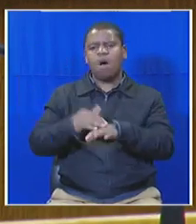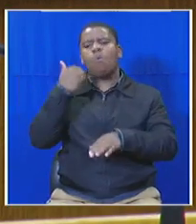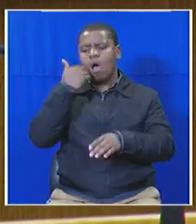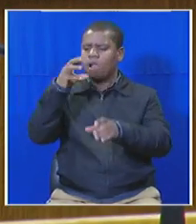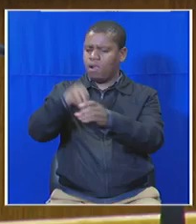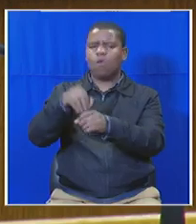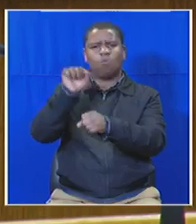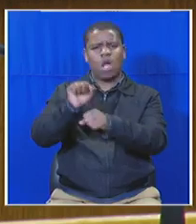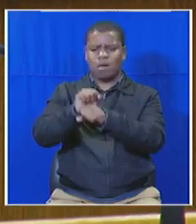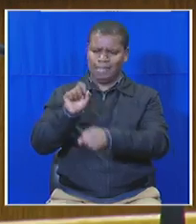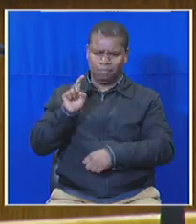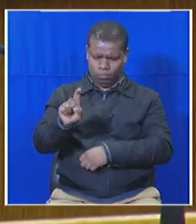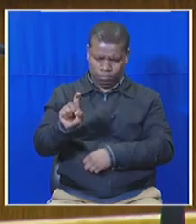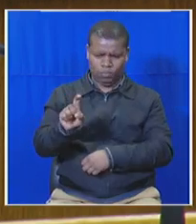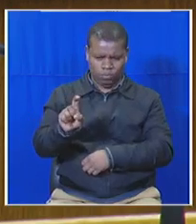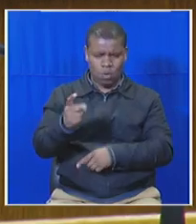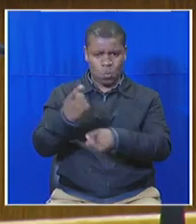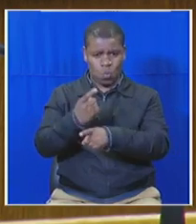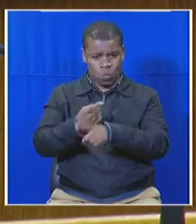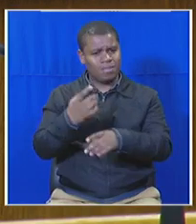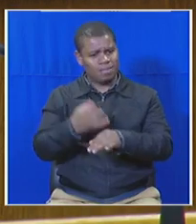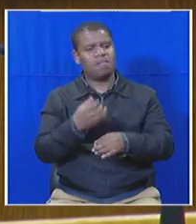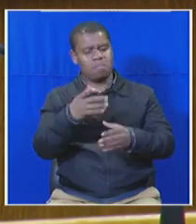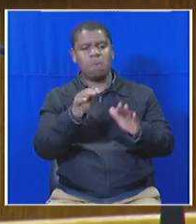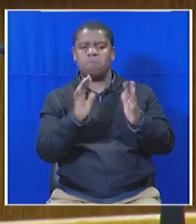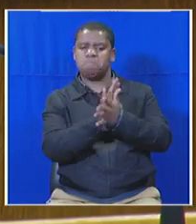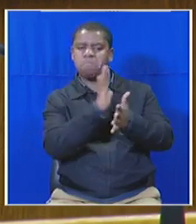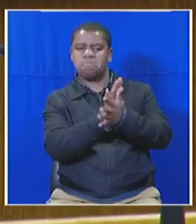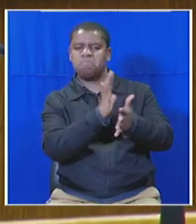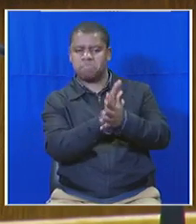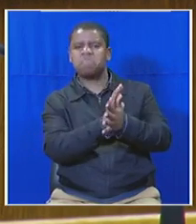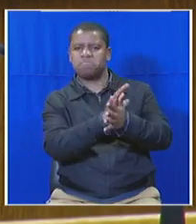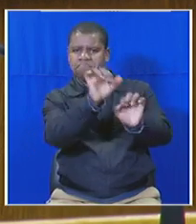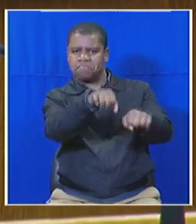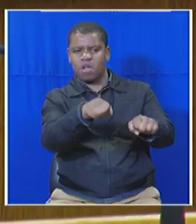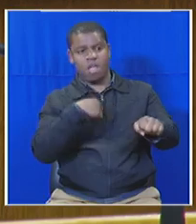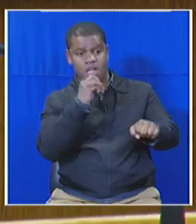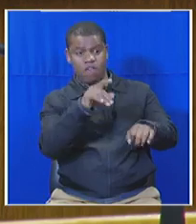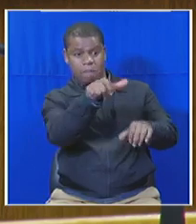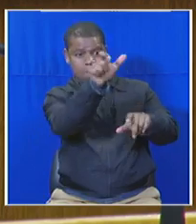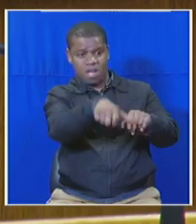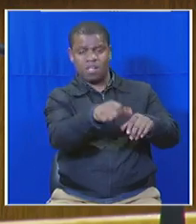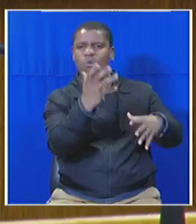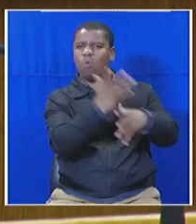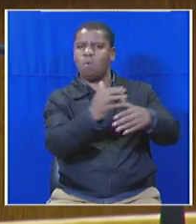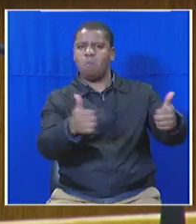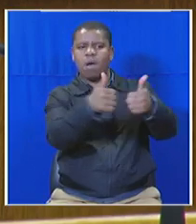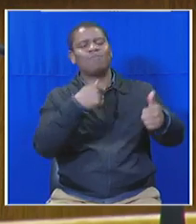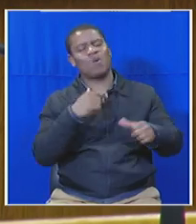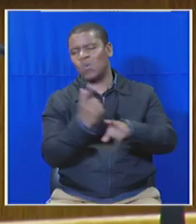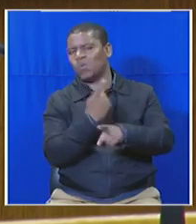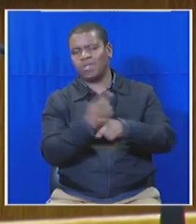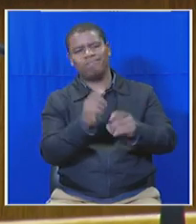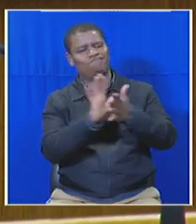work. He was quick to give credit where it was due, humble, and showed